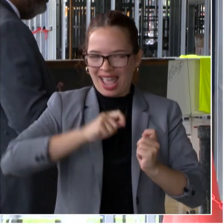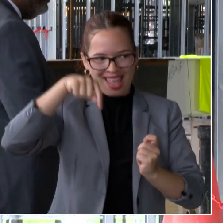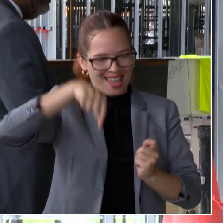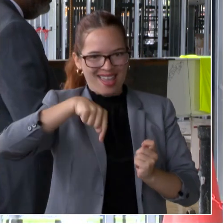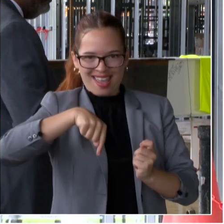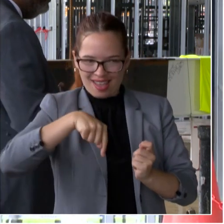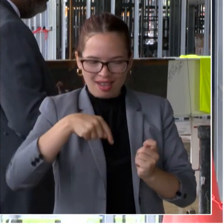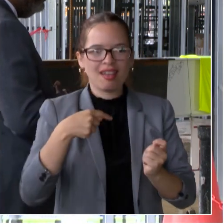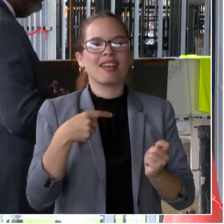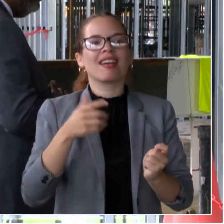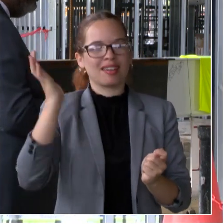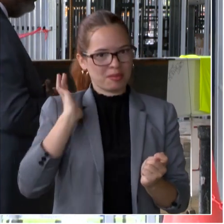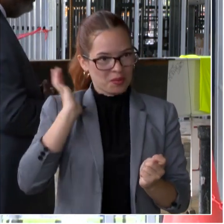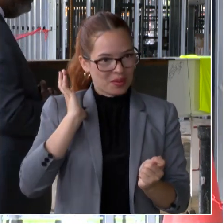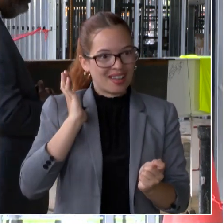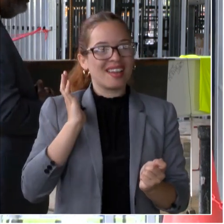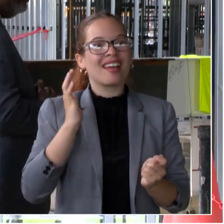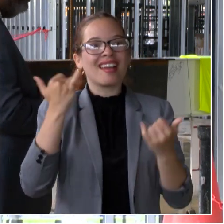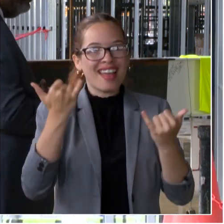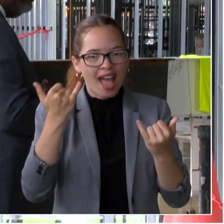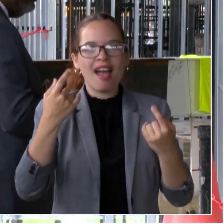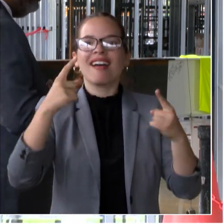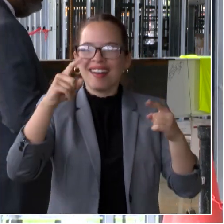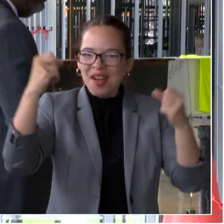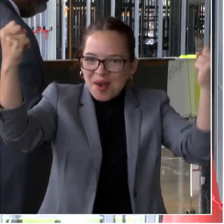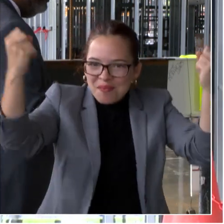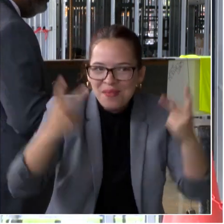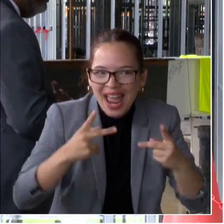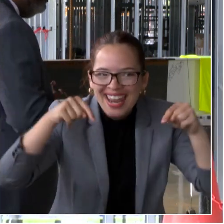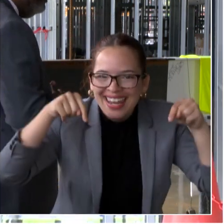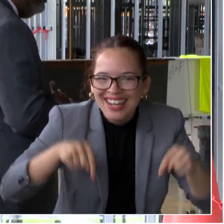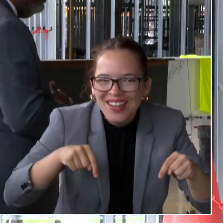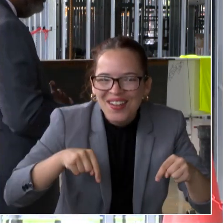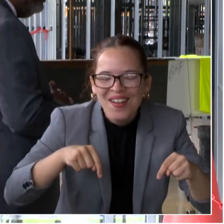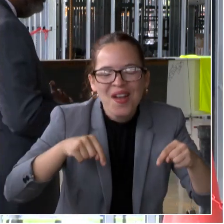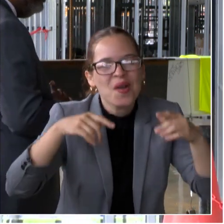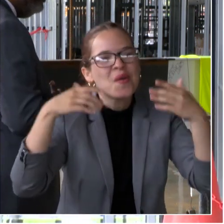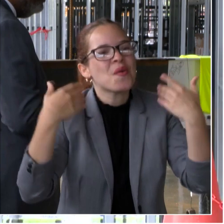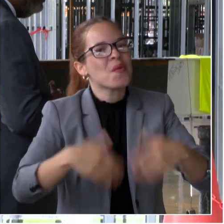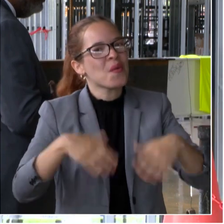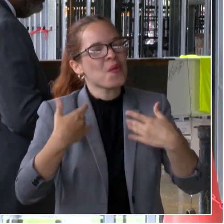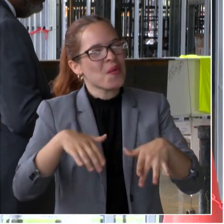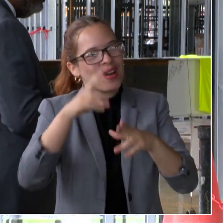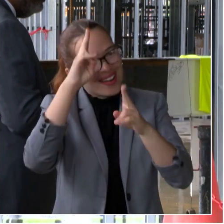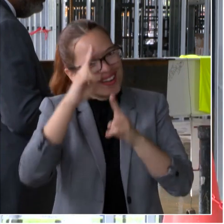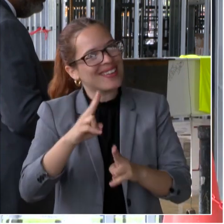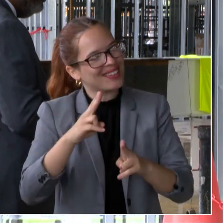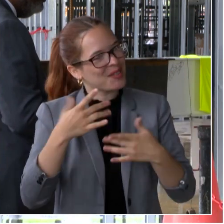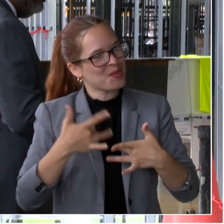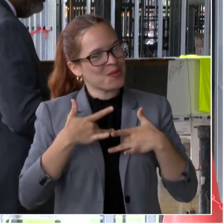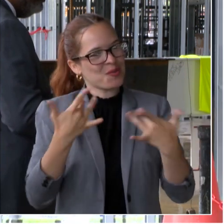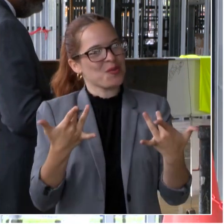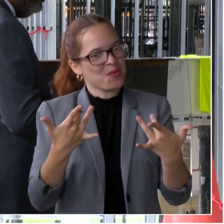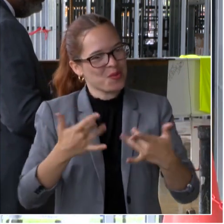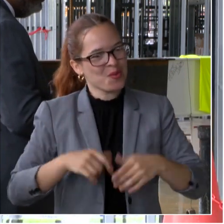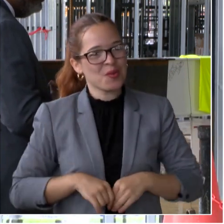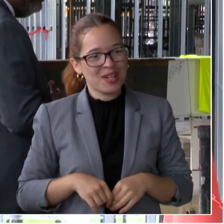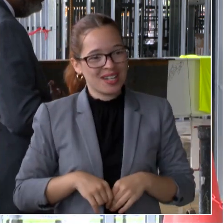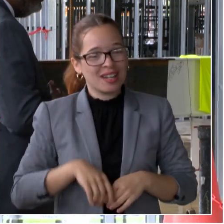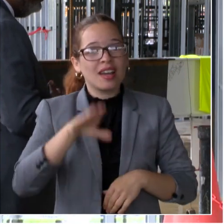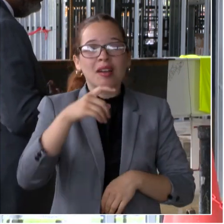important. Some of you were even here for the groundbreaking, and now we're here again. We are here again to acknowledge the hard work of